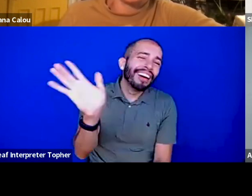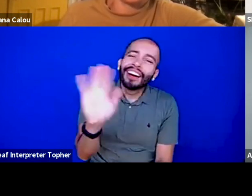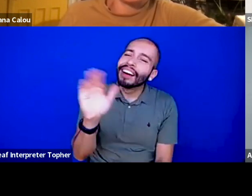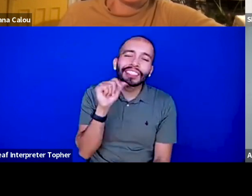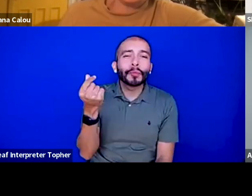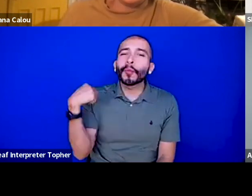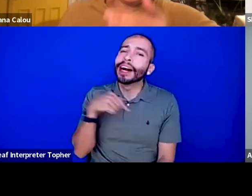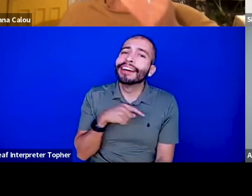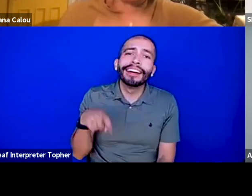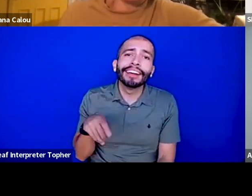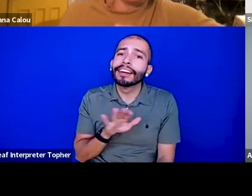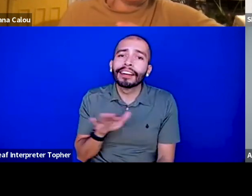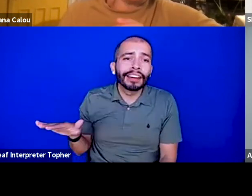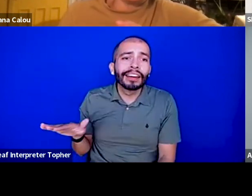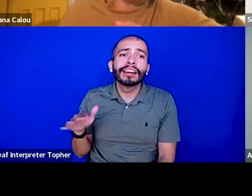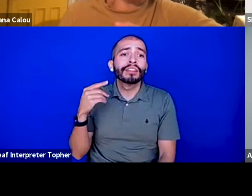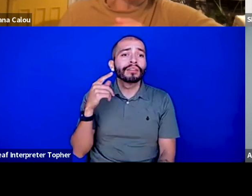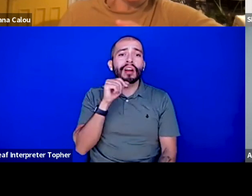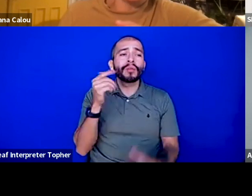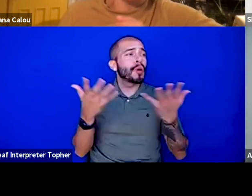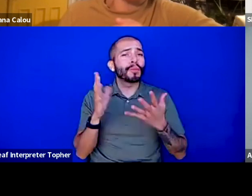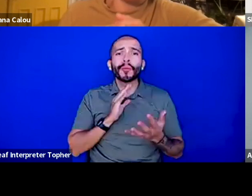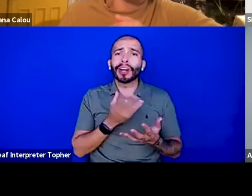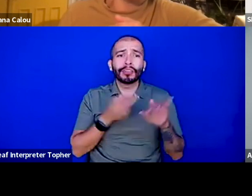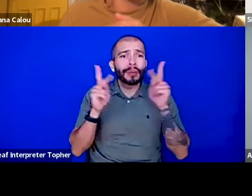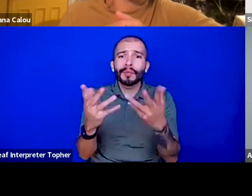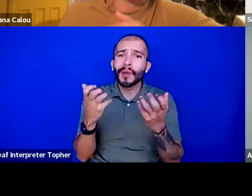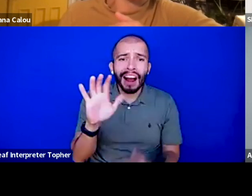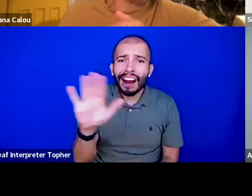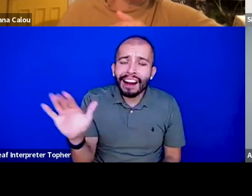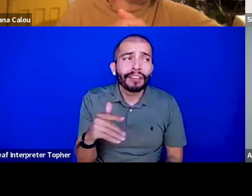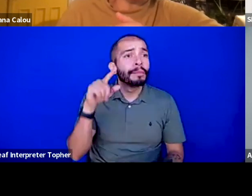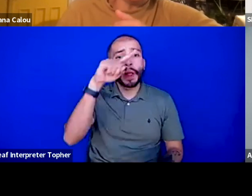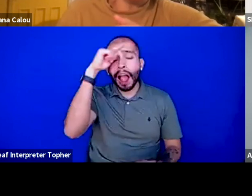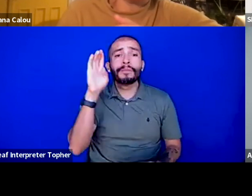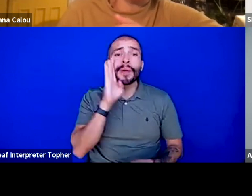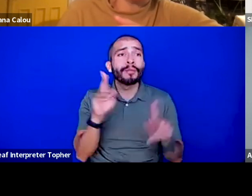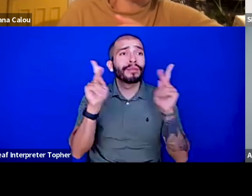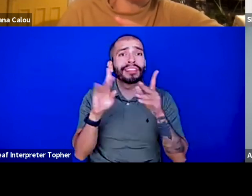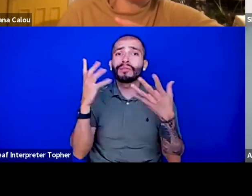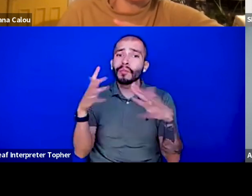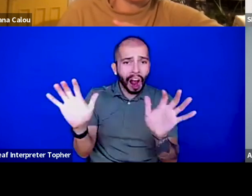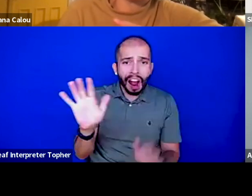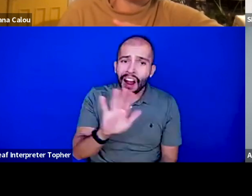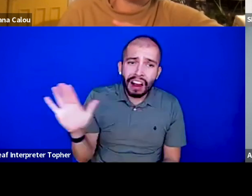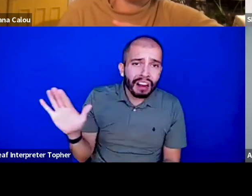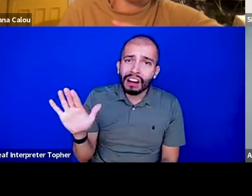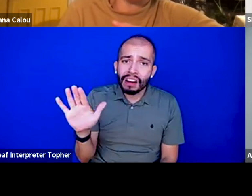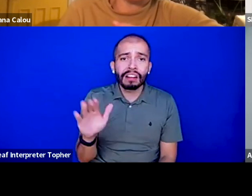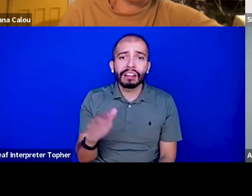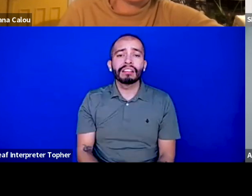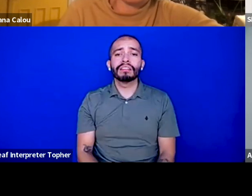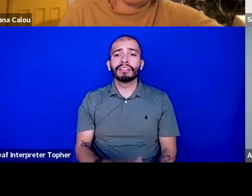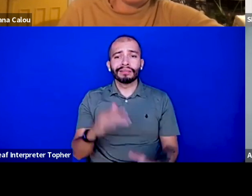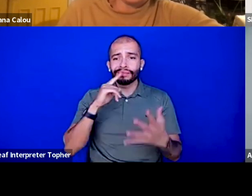are saying we want. And then burying that information continues to erode this trust that the help we seek during crisis will actually be